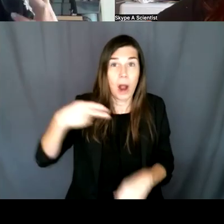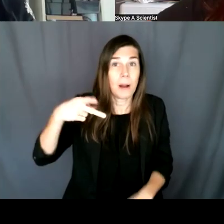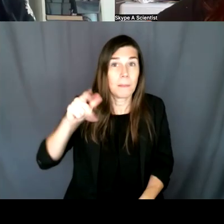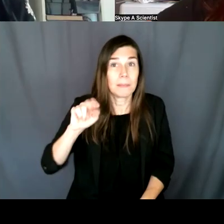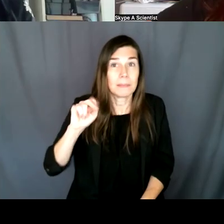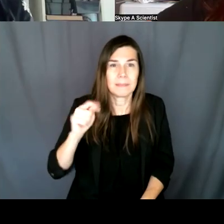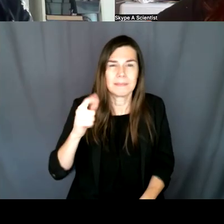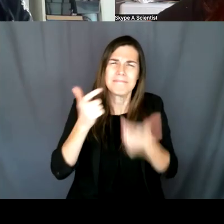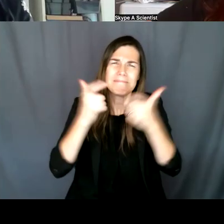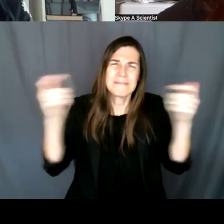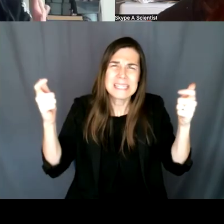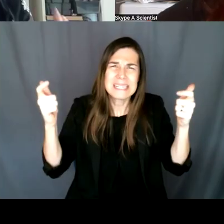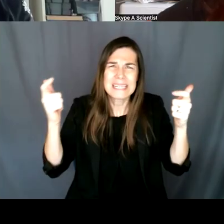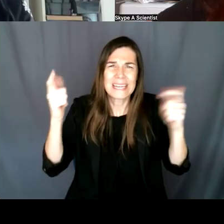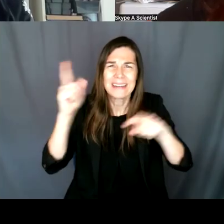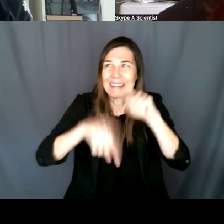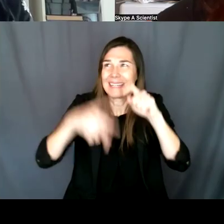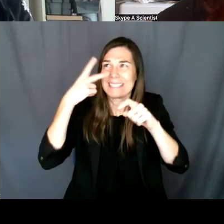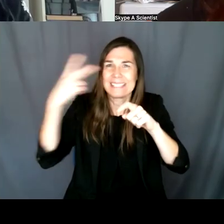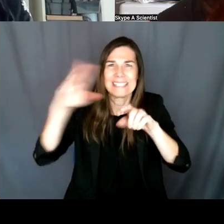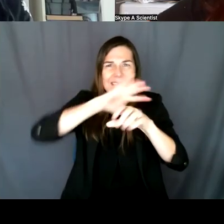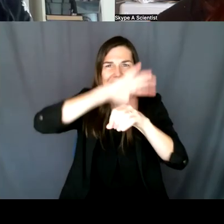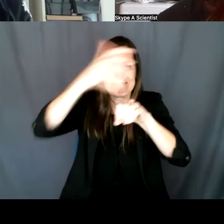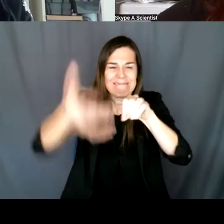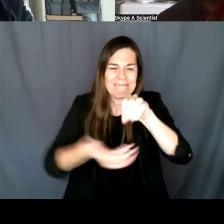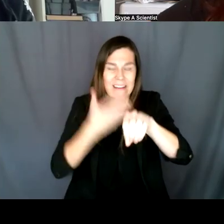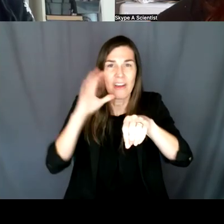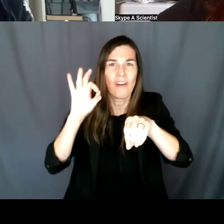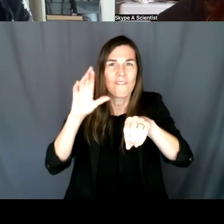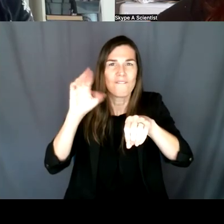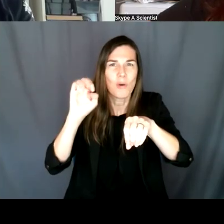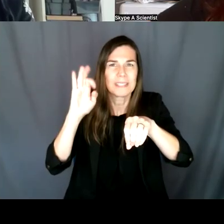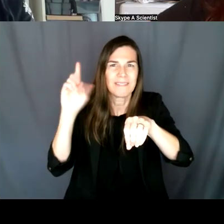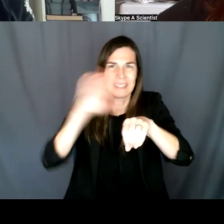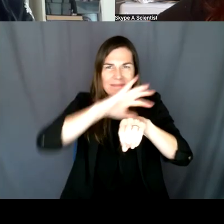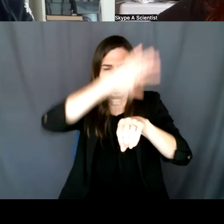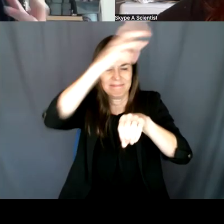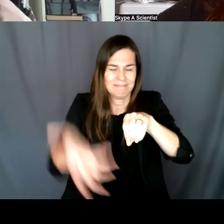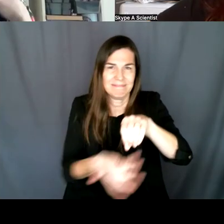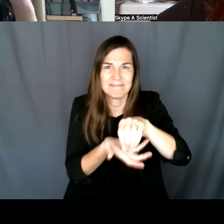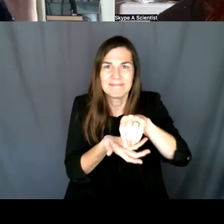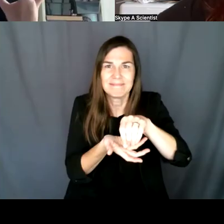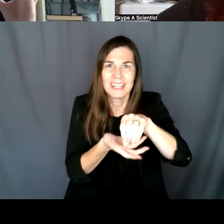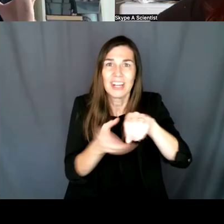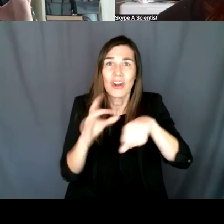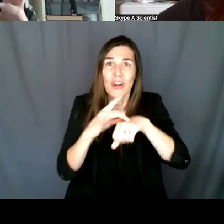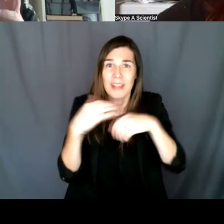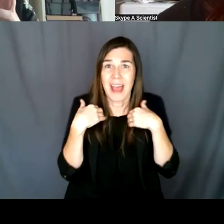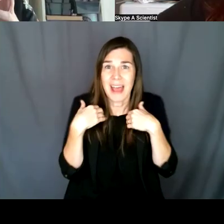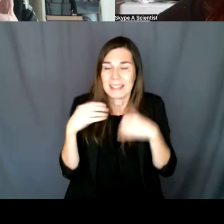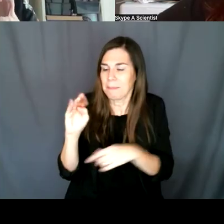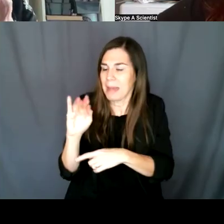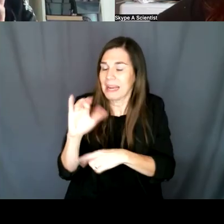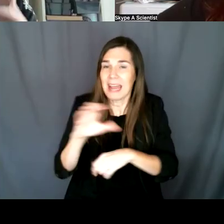big invisible force field that protects us from the rest of the universe. So Earth has a magnetic field that surrounds it,